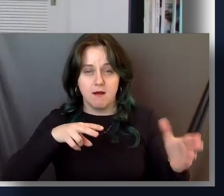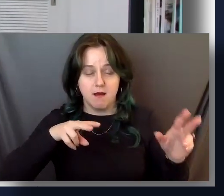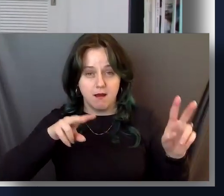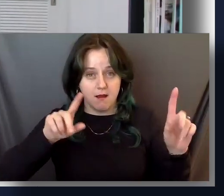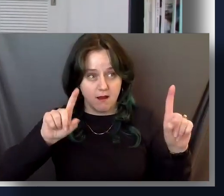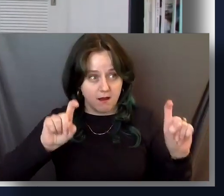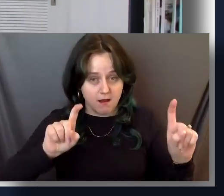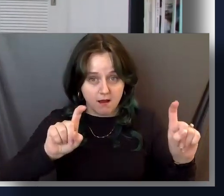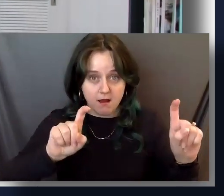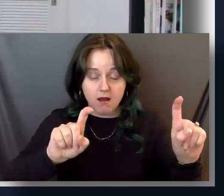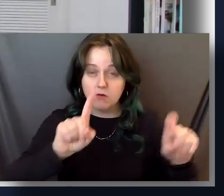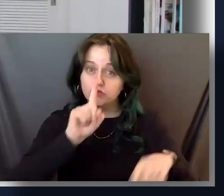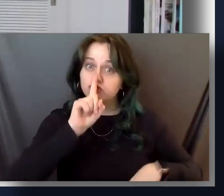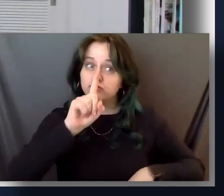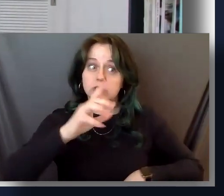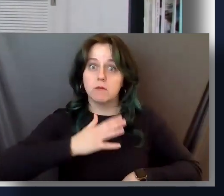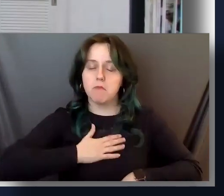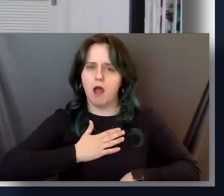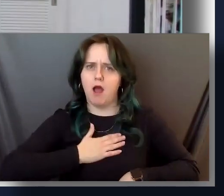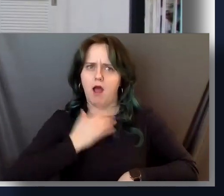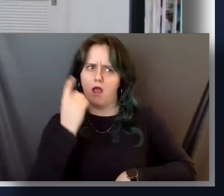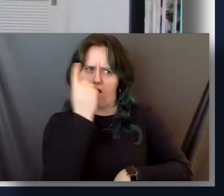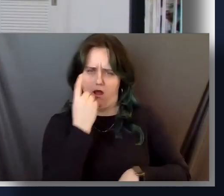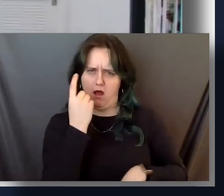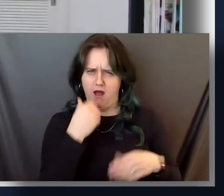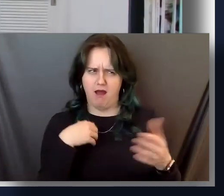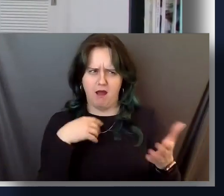would just absolutely